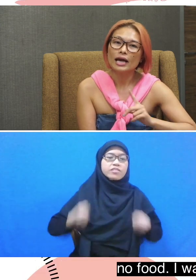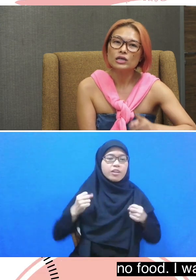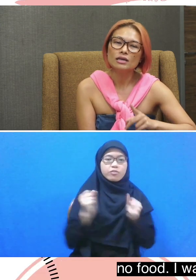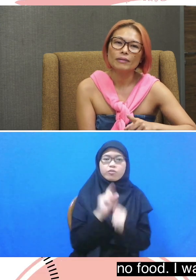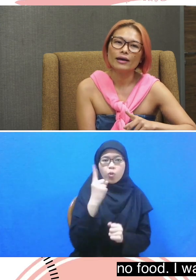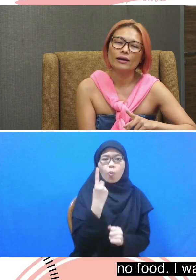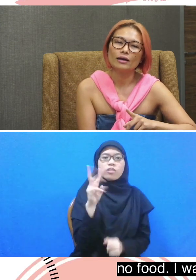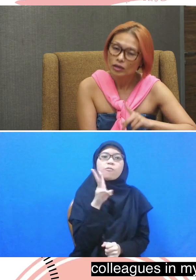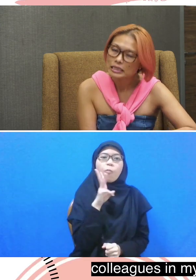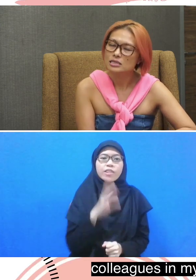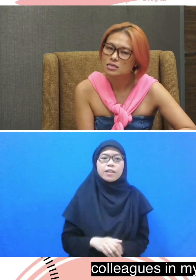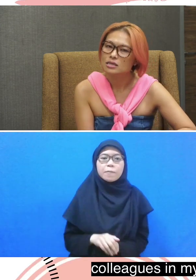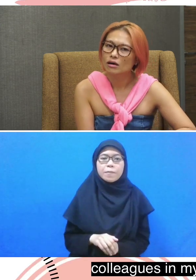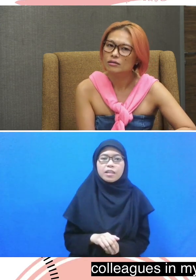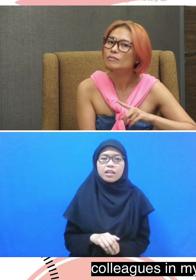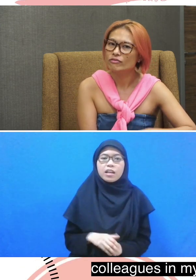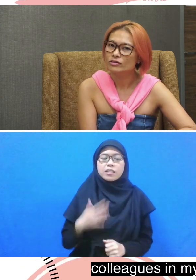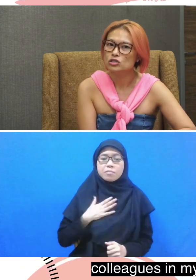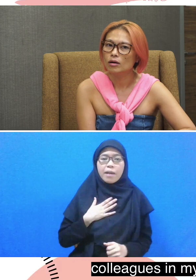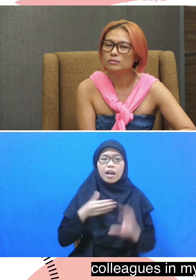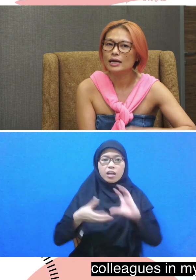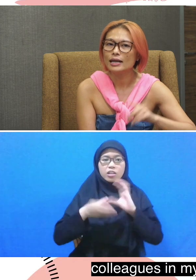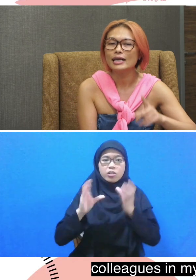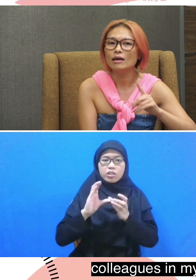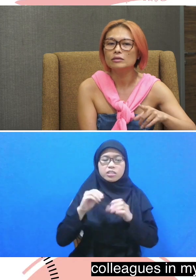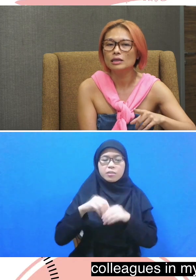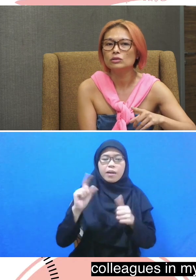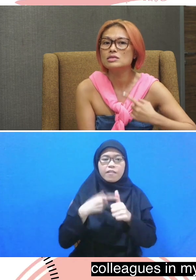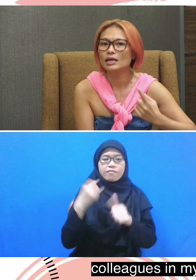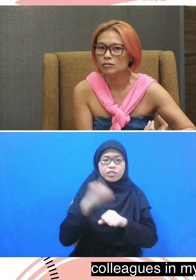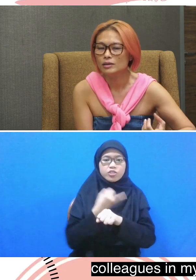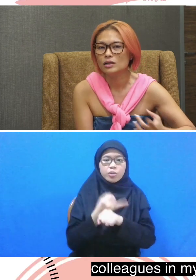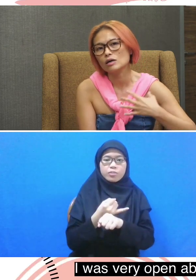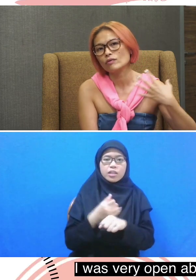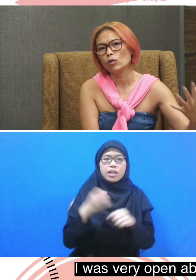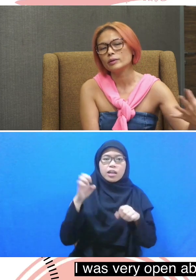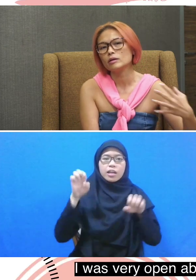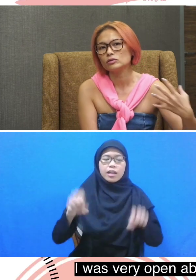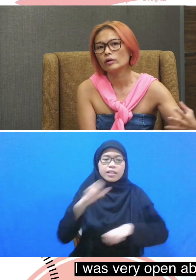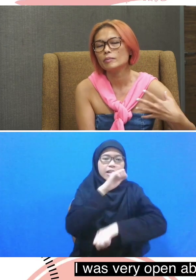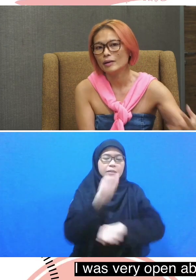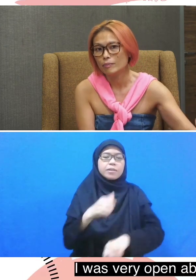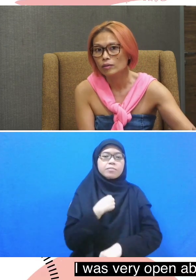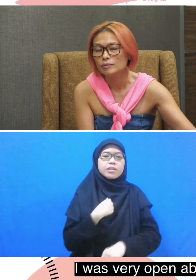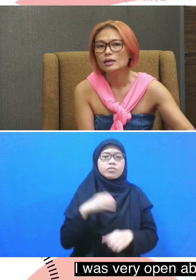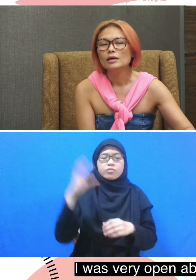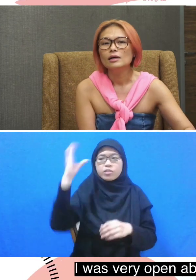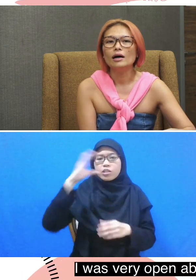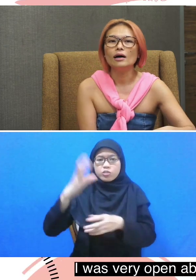was actually my colleagues in my first job that enabled me to seek help, because I was very open about talking about my